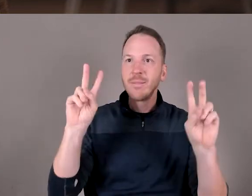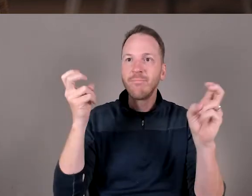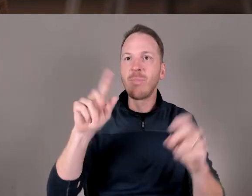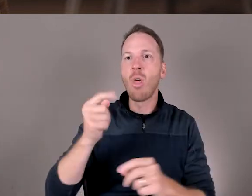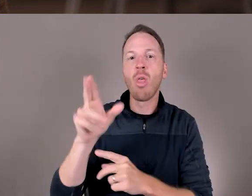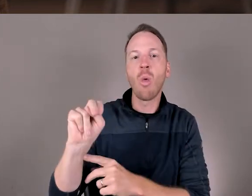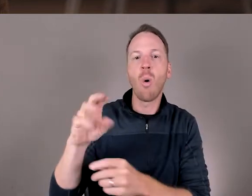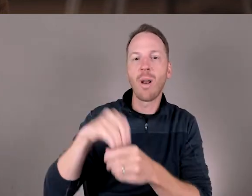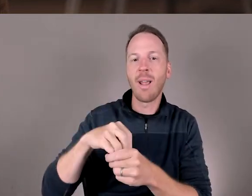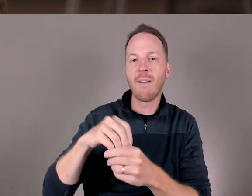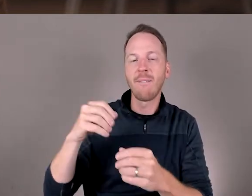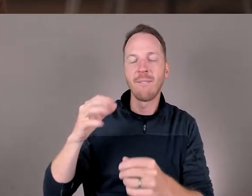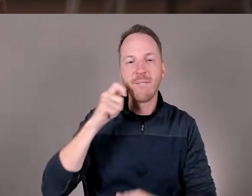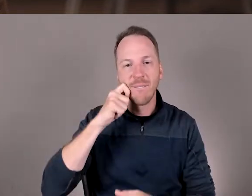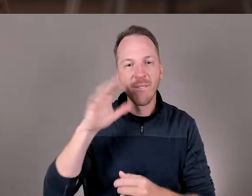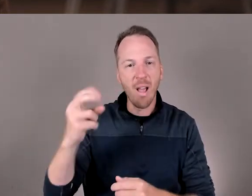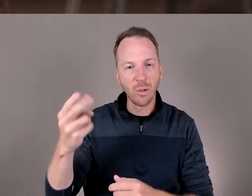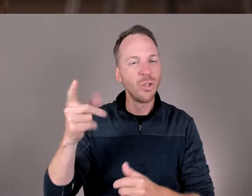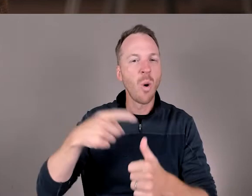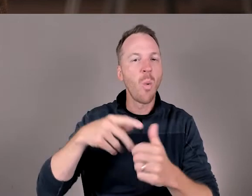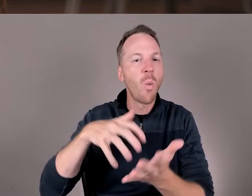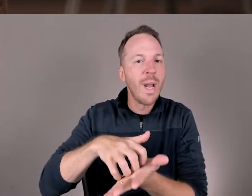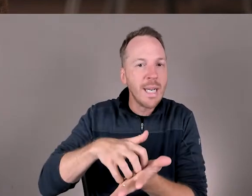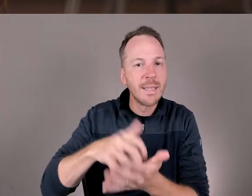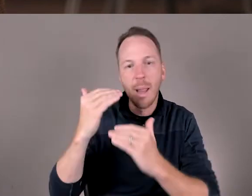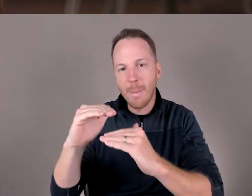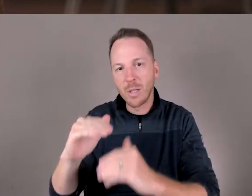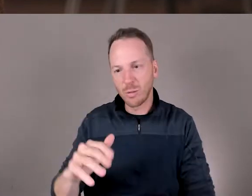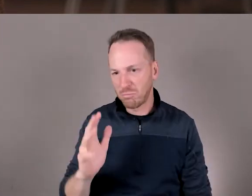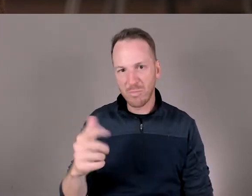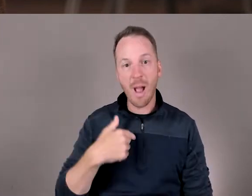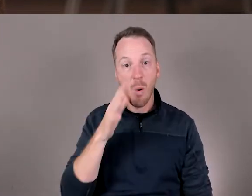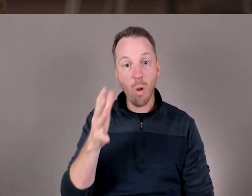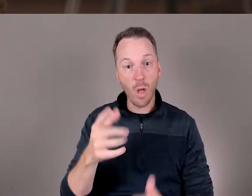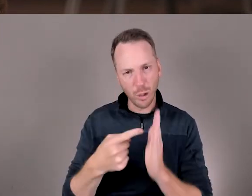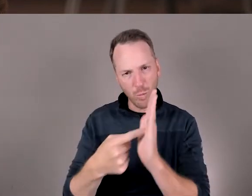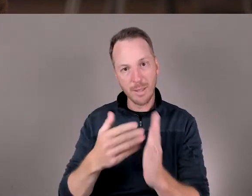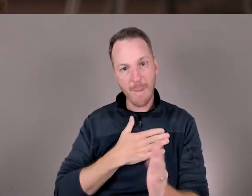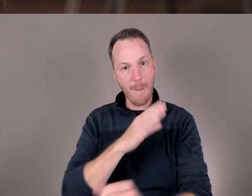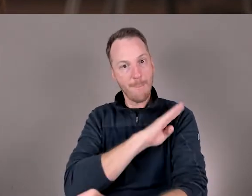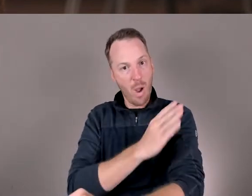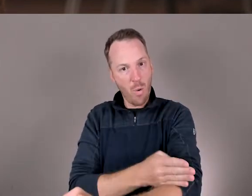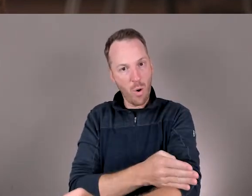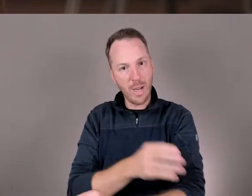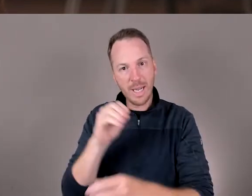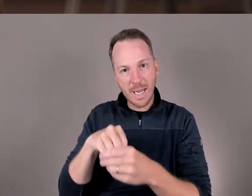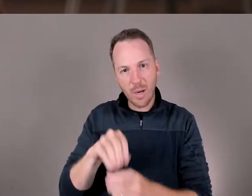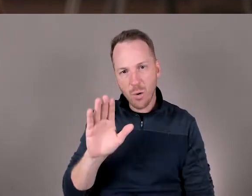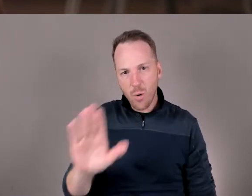flesh, this weakness, this limitation." And he says, "I'm going to express my power in